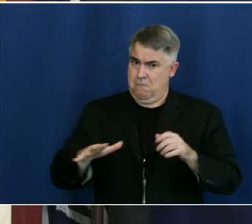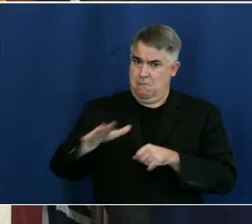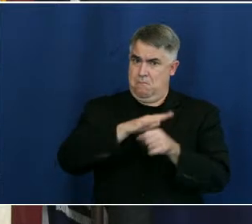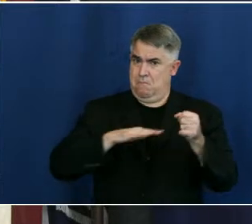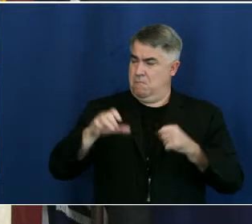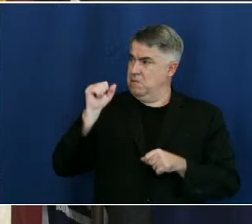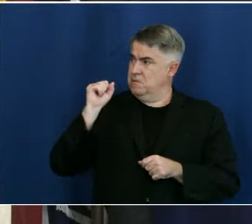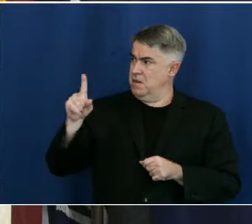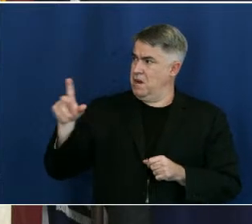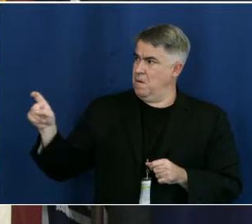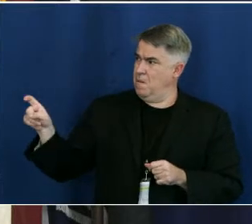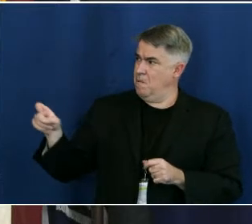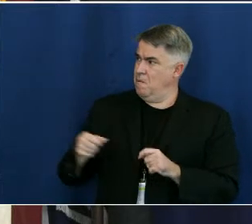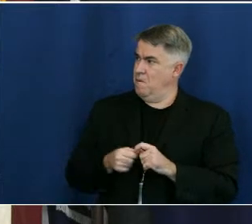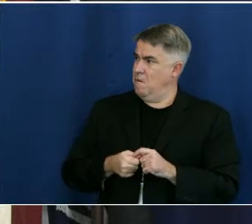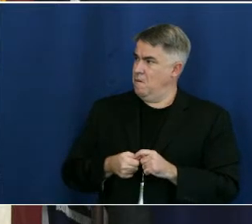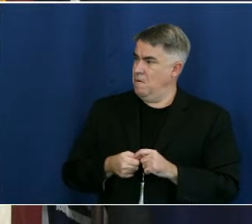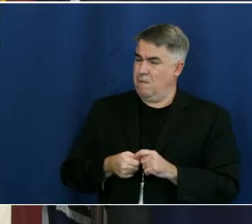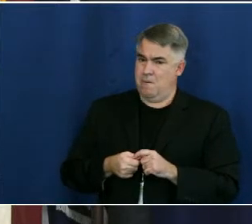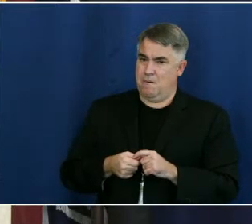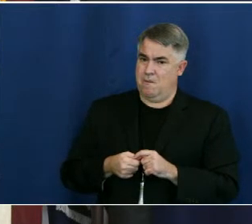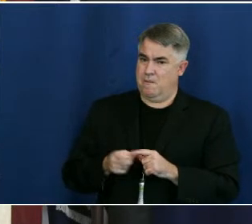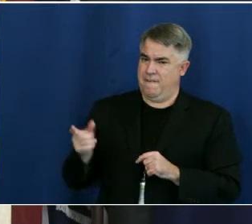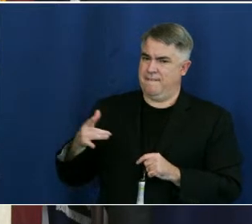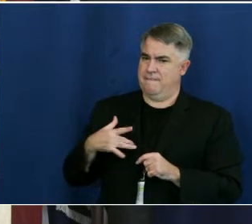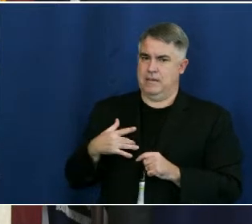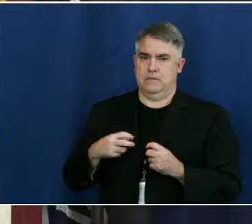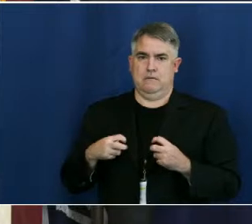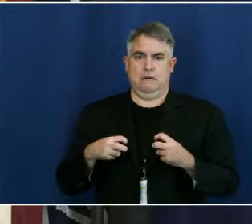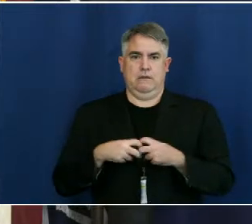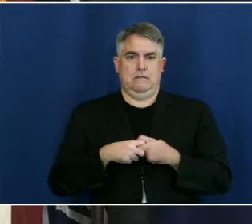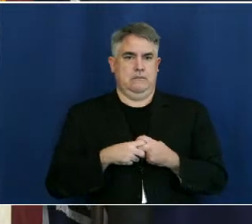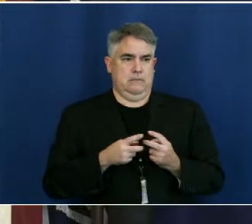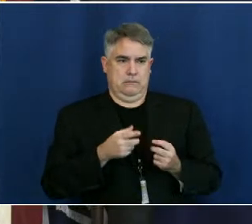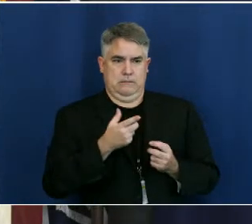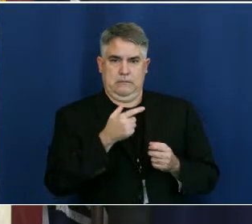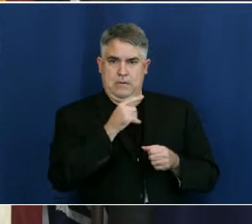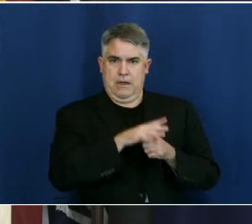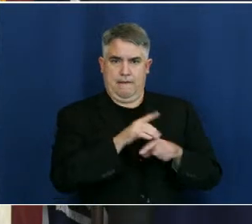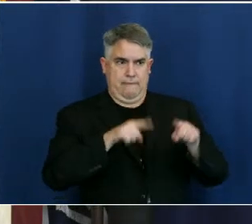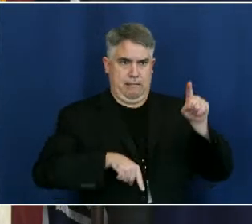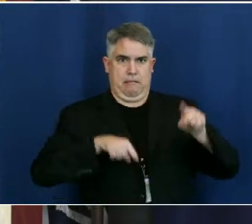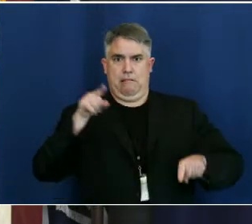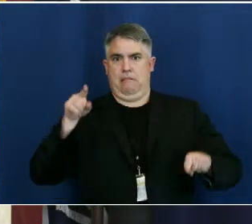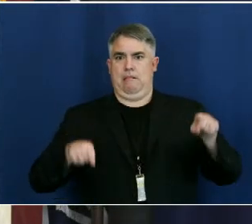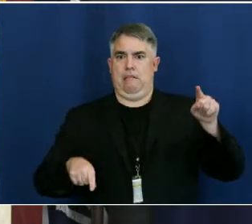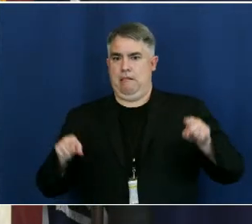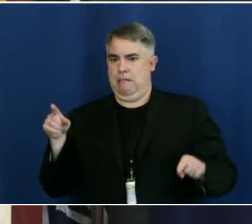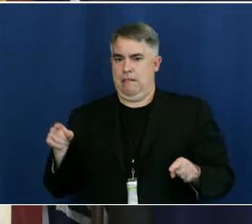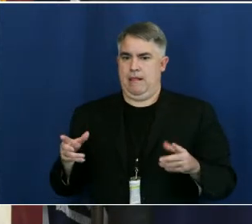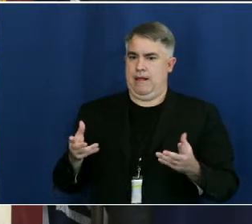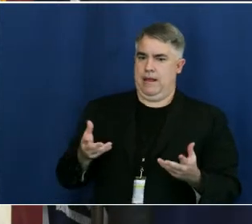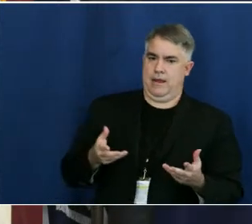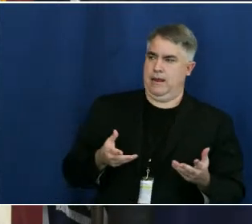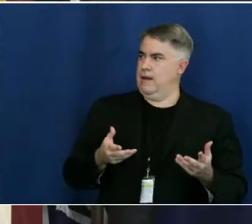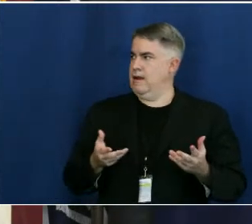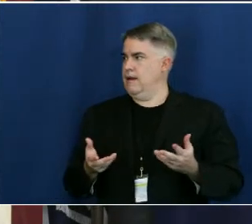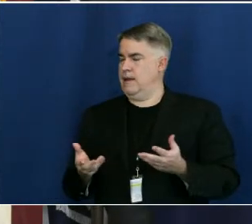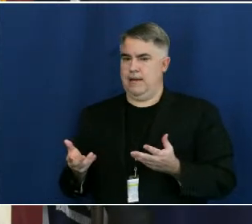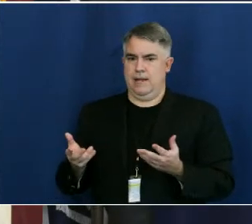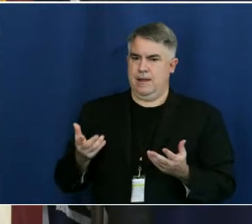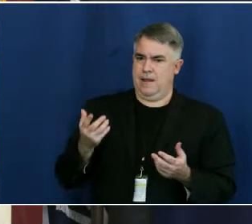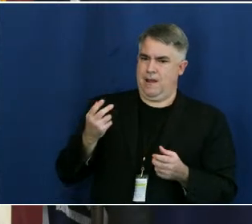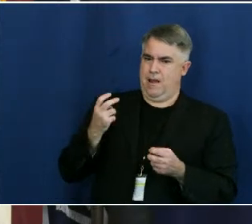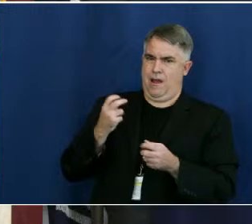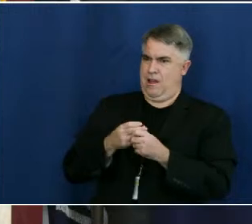it, to some degree, do you feel like your hands are tied by the system that we have in place for who can get shots when? It's a little